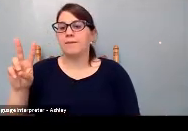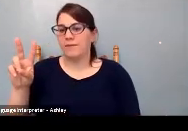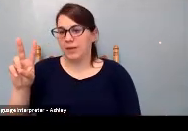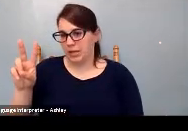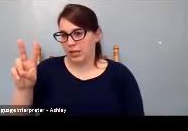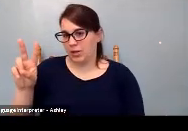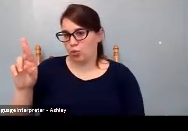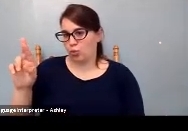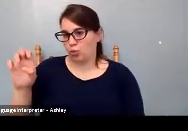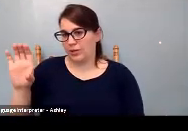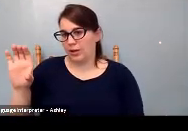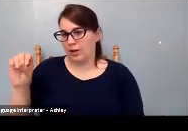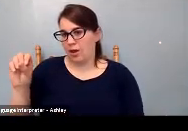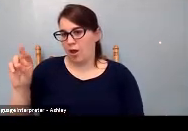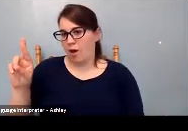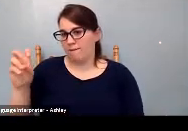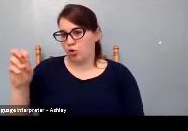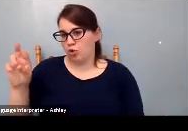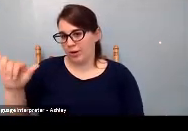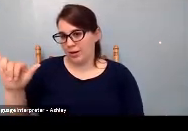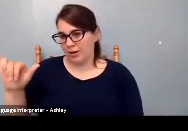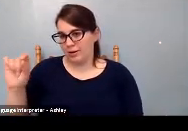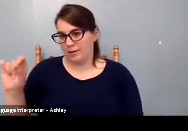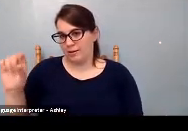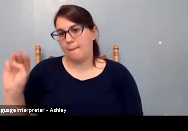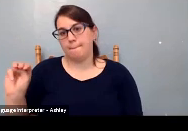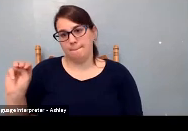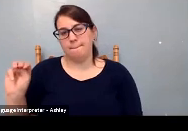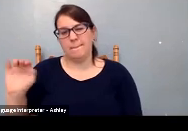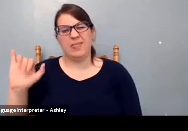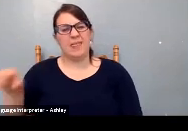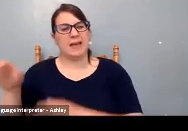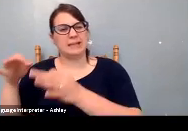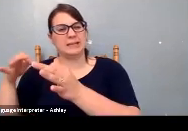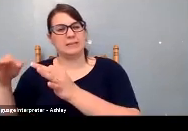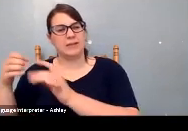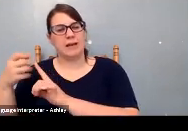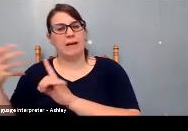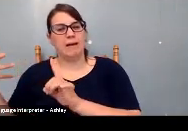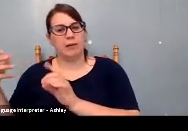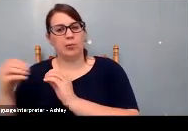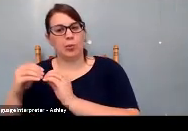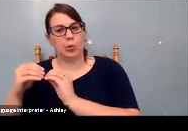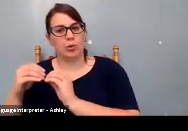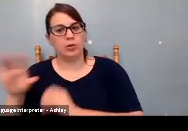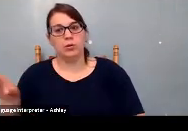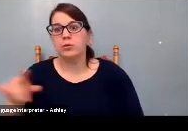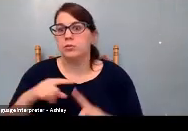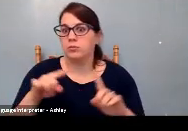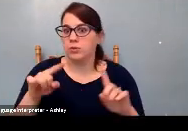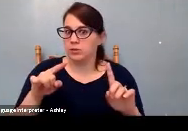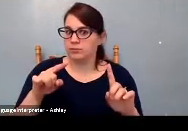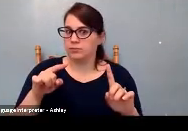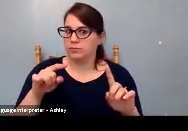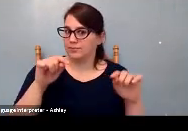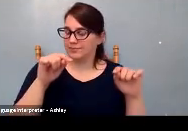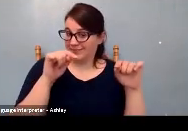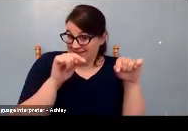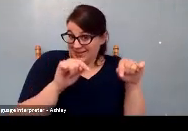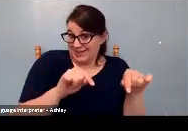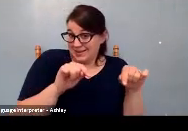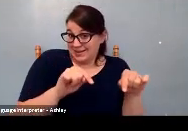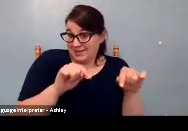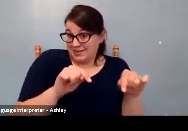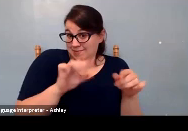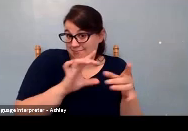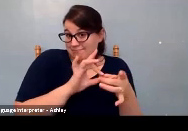wvrecovery.com and it provides more details. But with that said, while this applies to all types